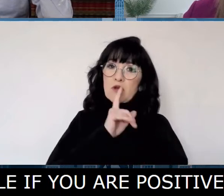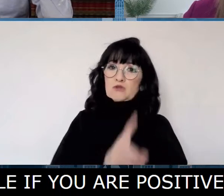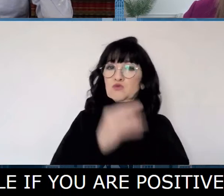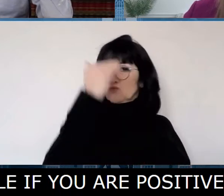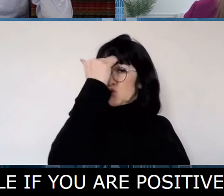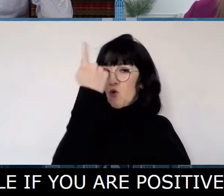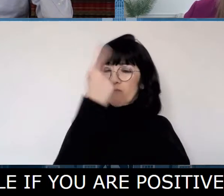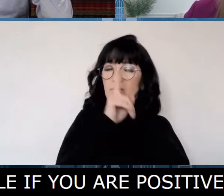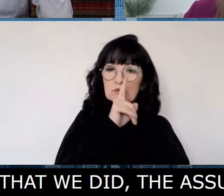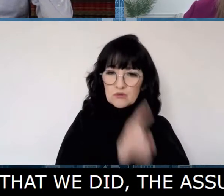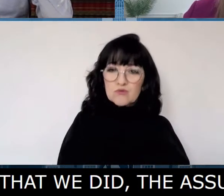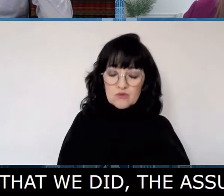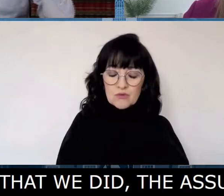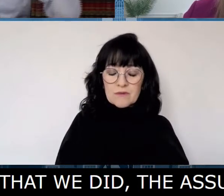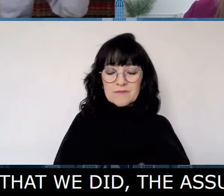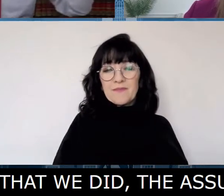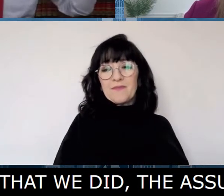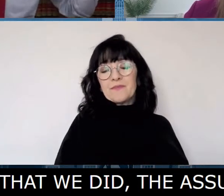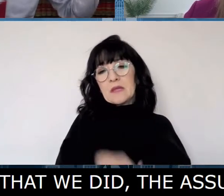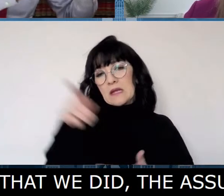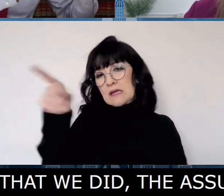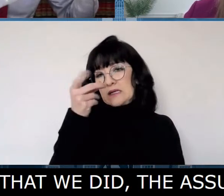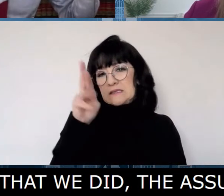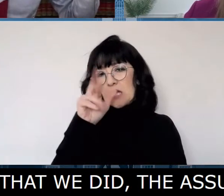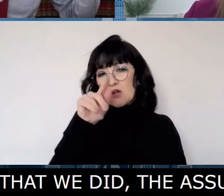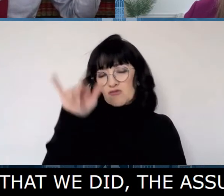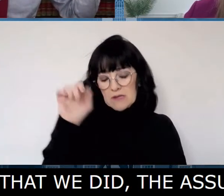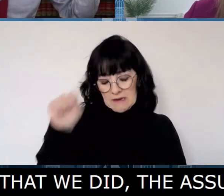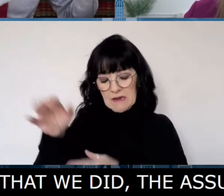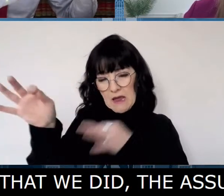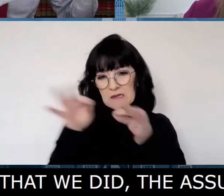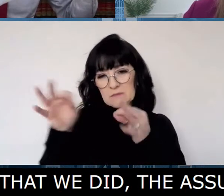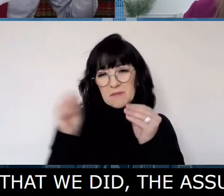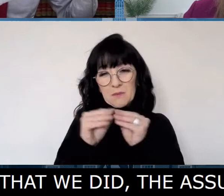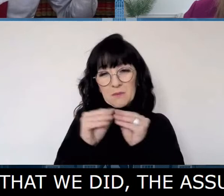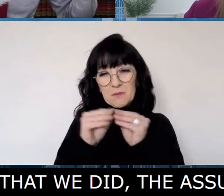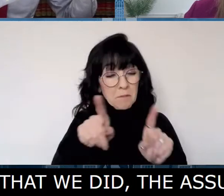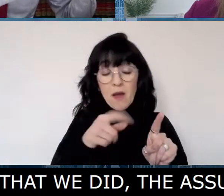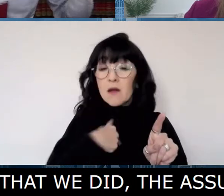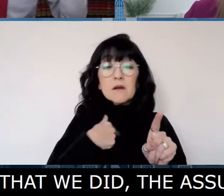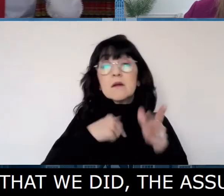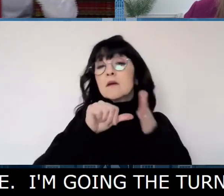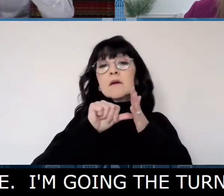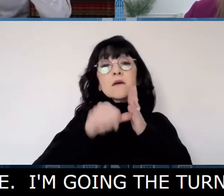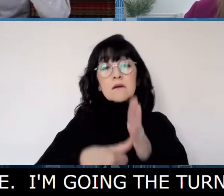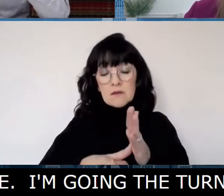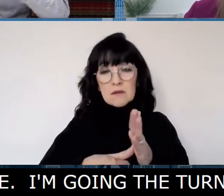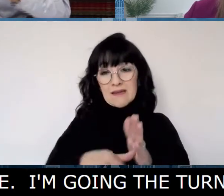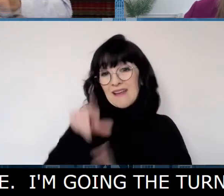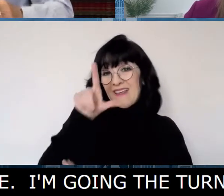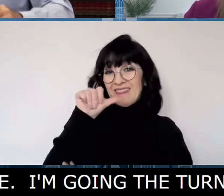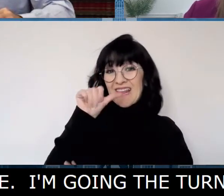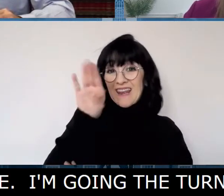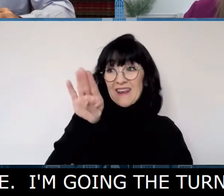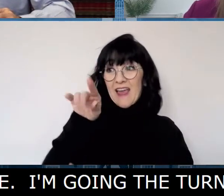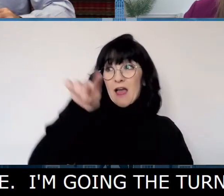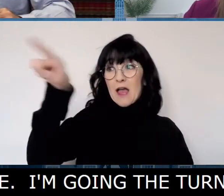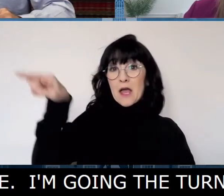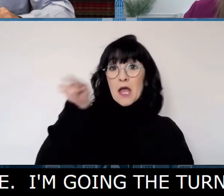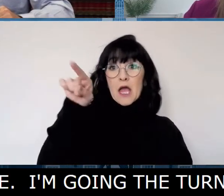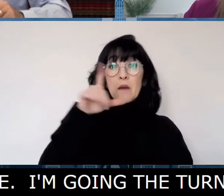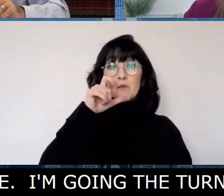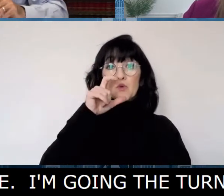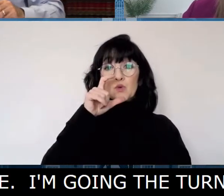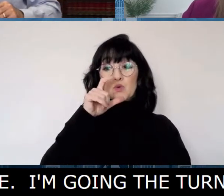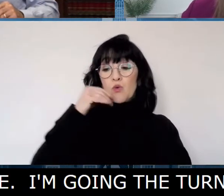that we are limited by the lab that processes the test in addition to the number of tests that we actually